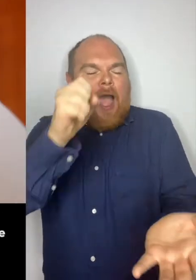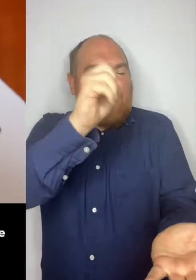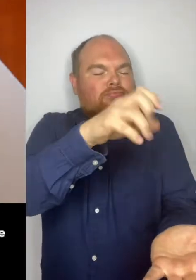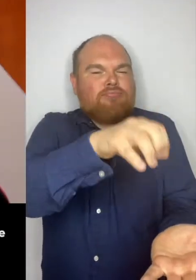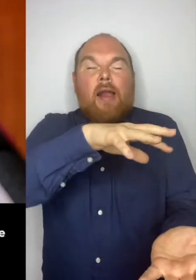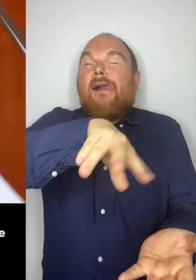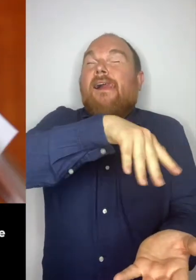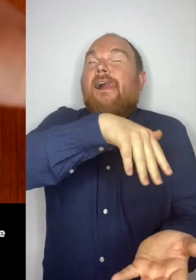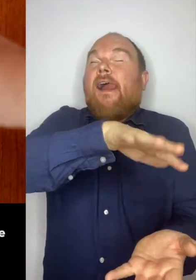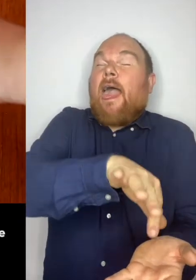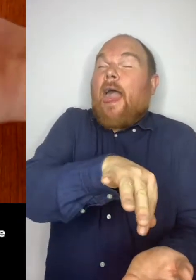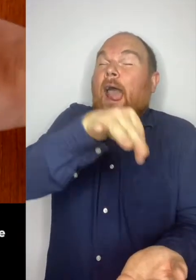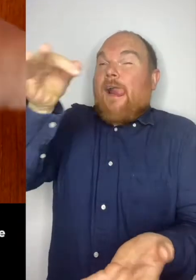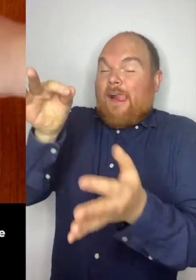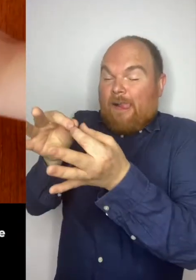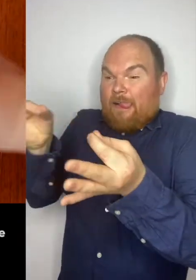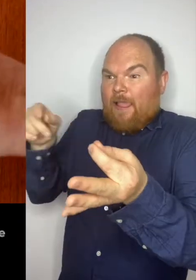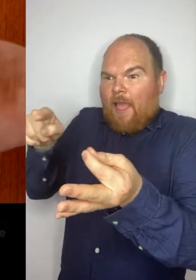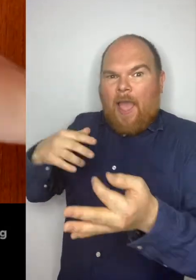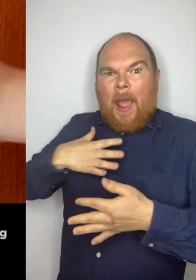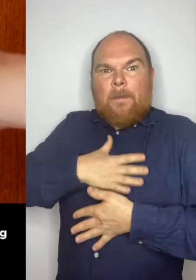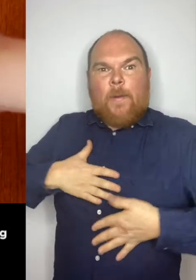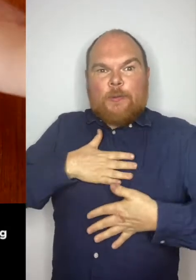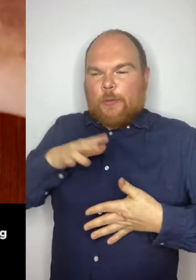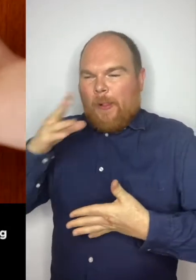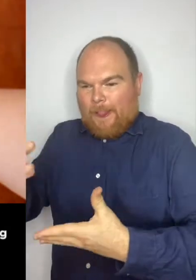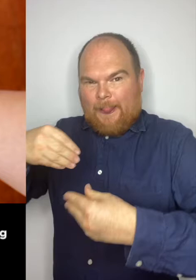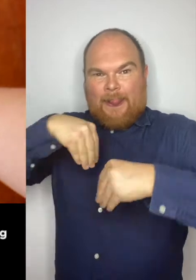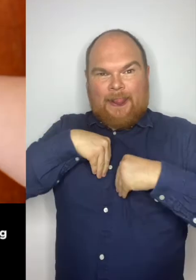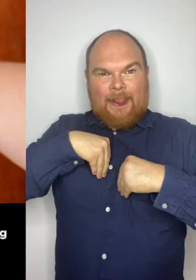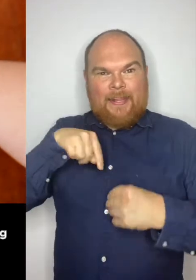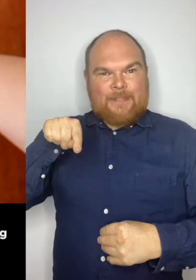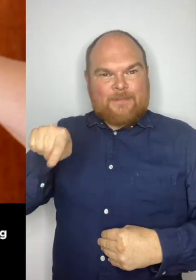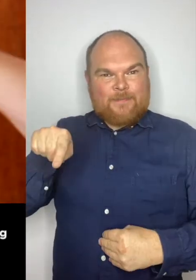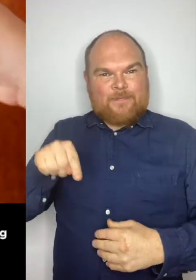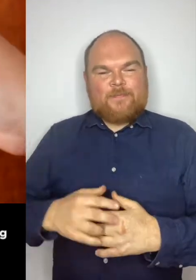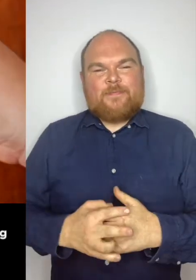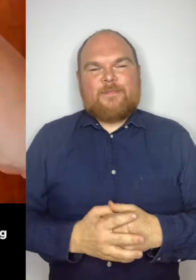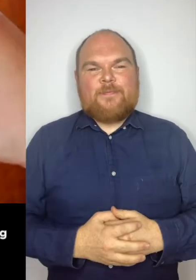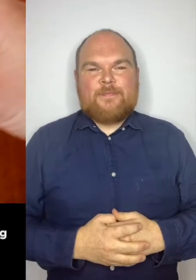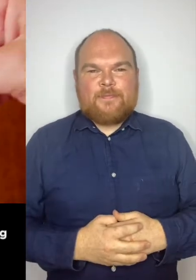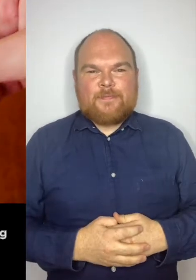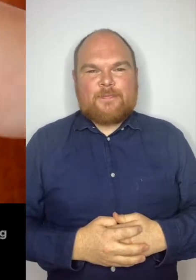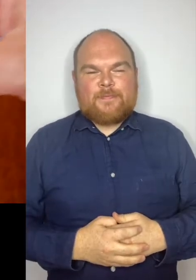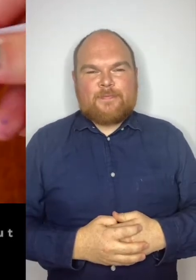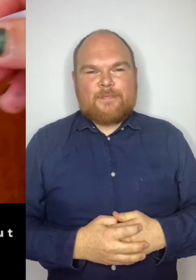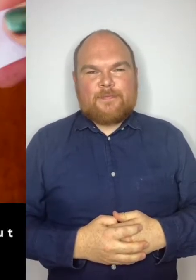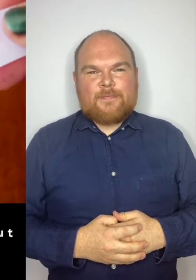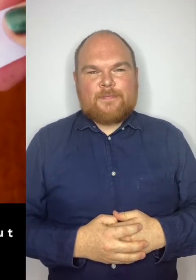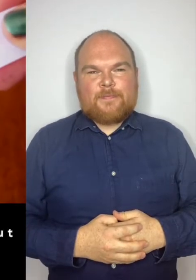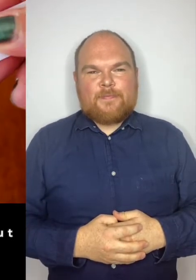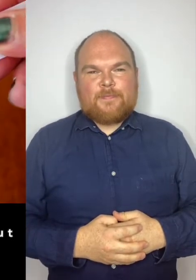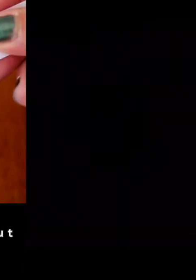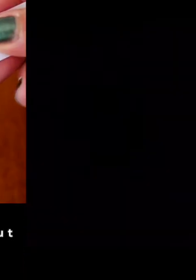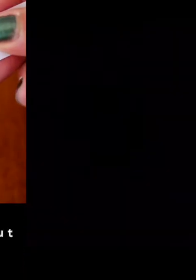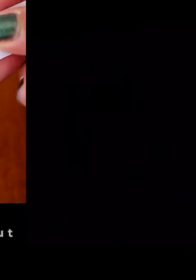up the words, put them in a container, and pick one out at random. This is going to be the emotion that you show during your performance. We'll